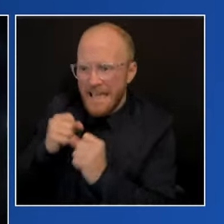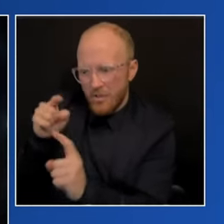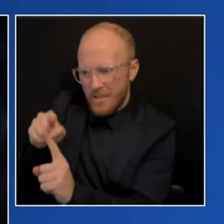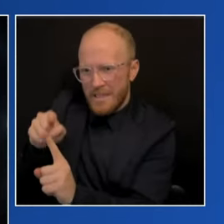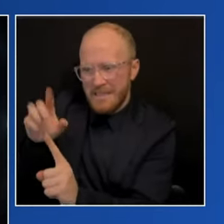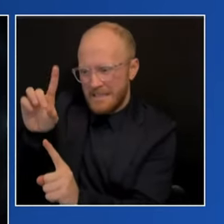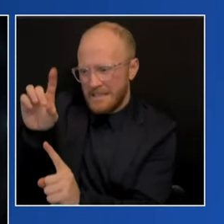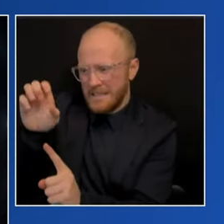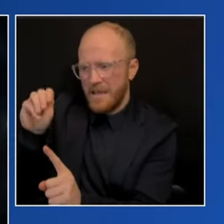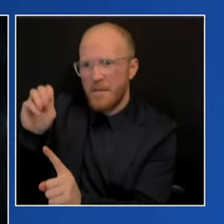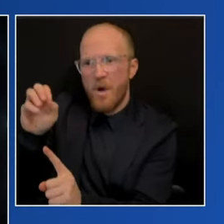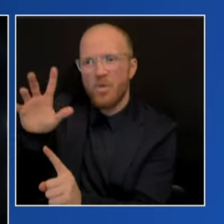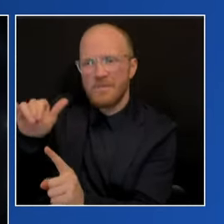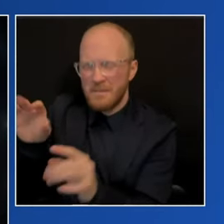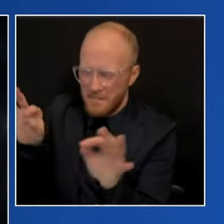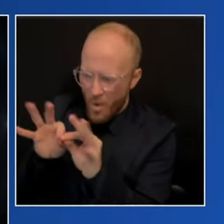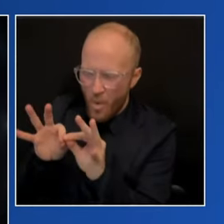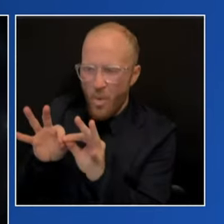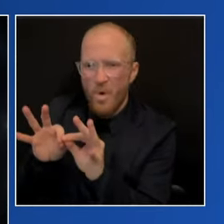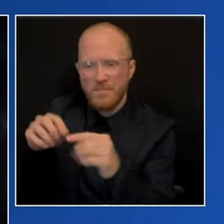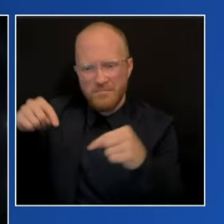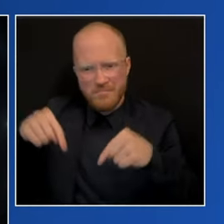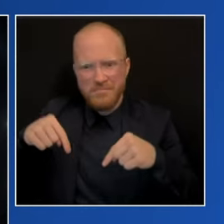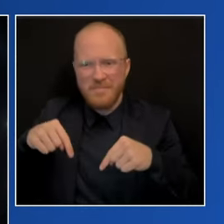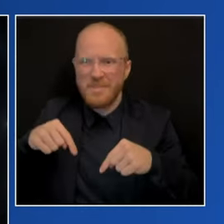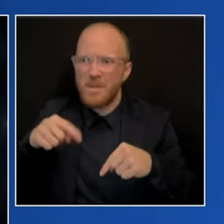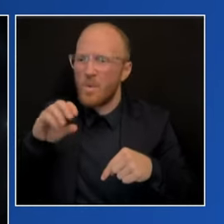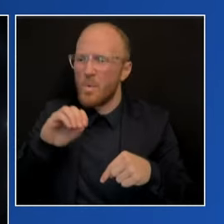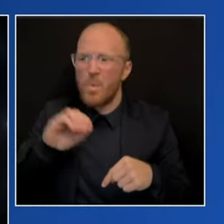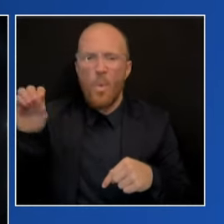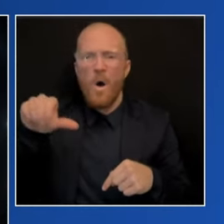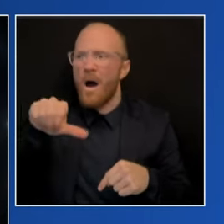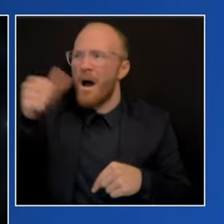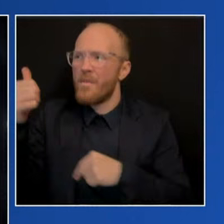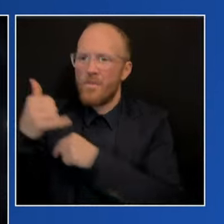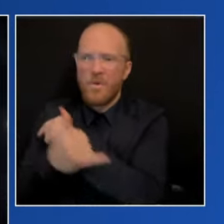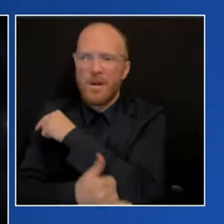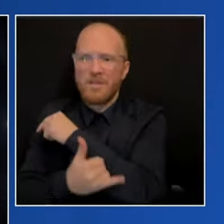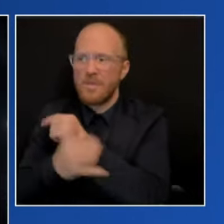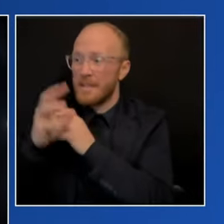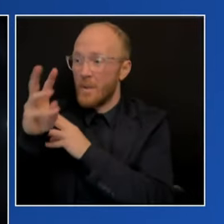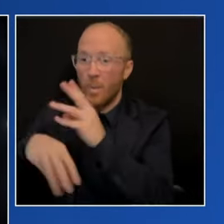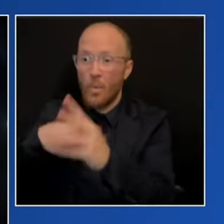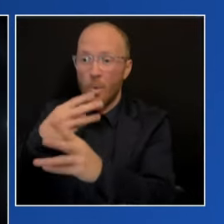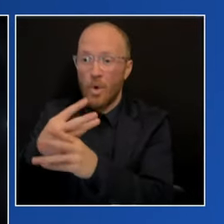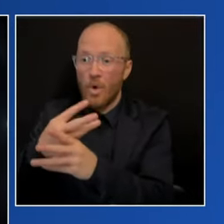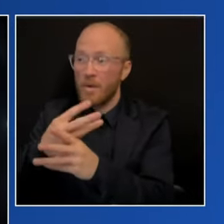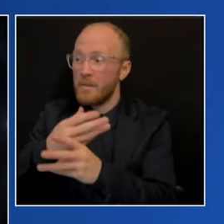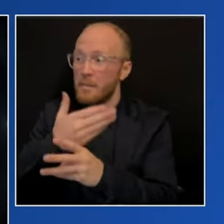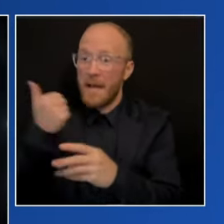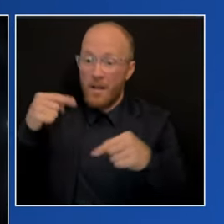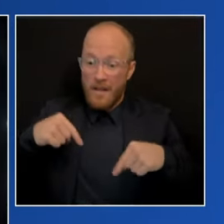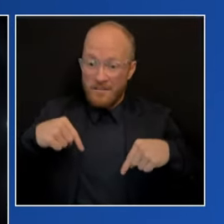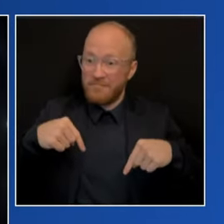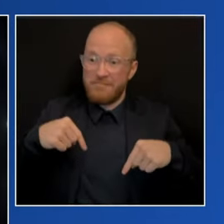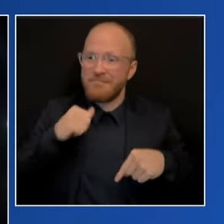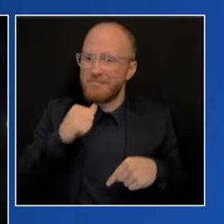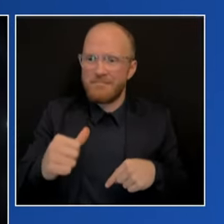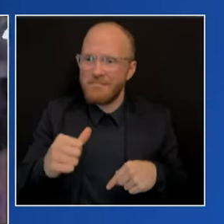And there's no country in the world better positioned to lead the world than America. That's why,